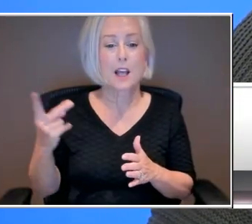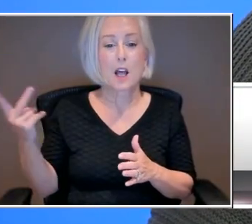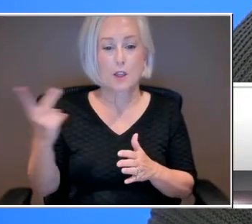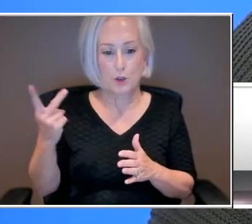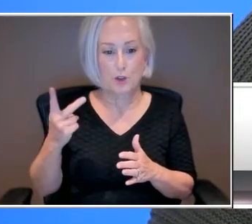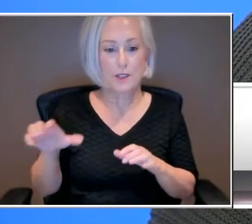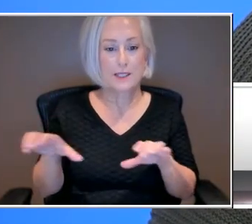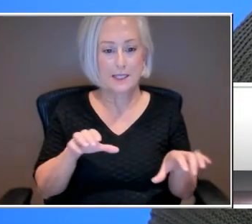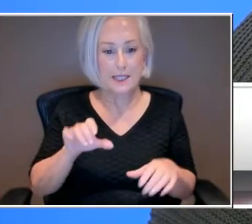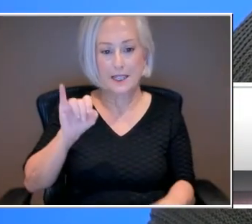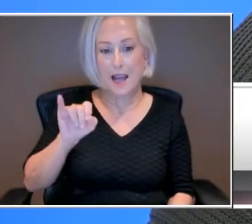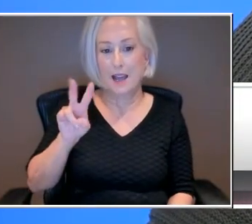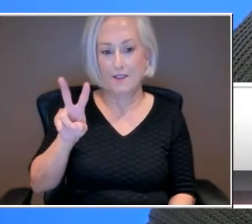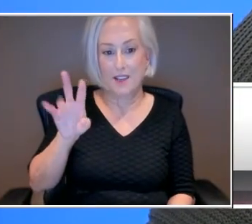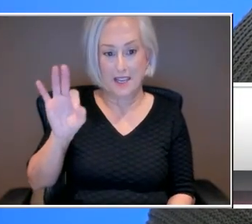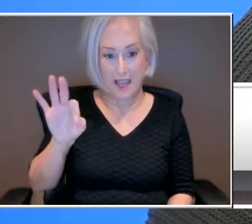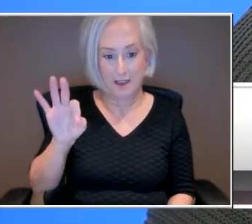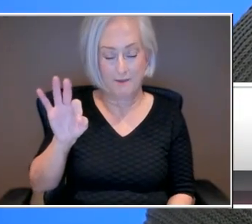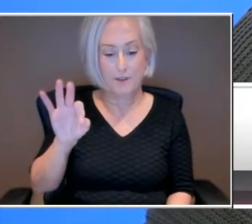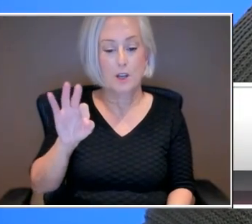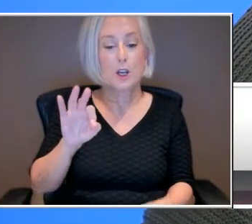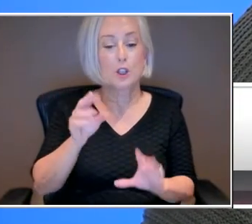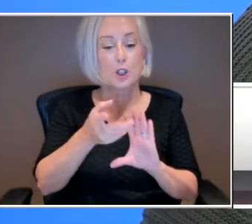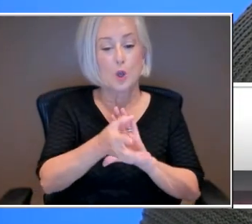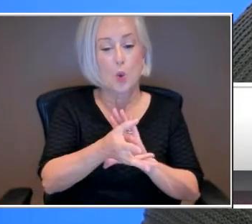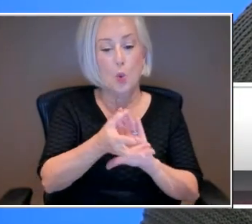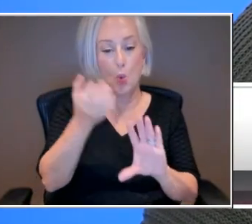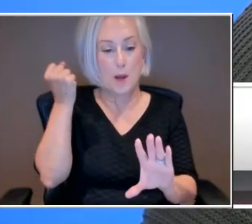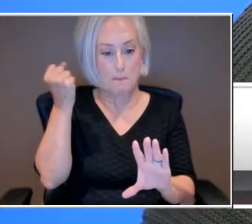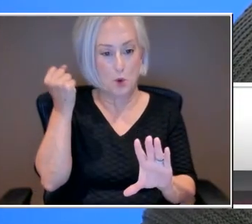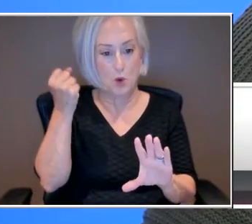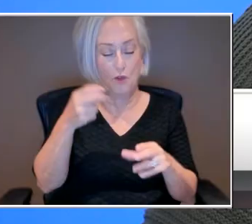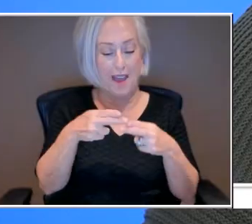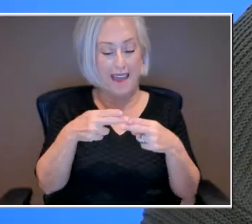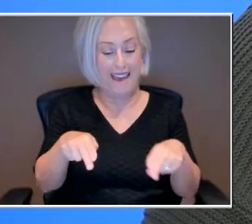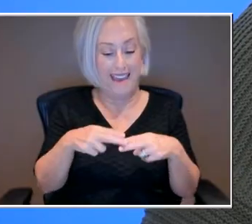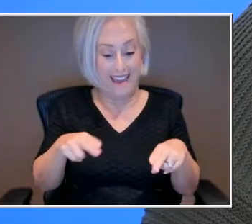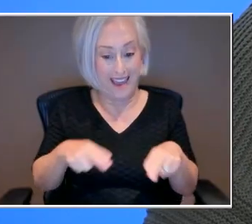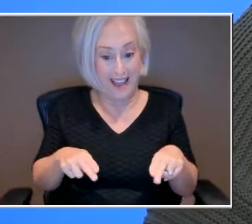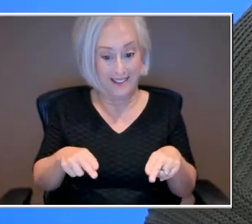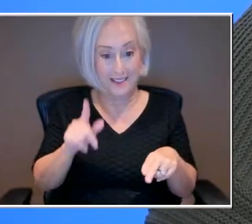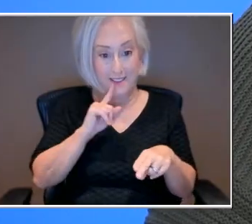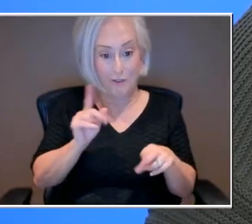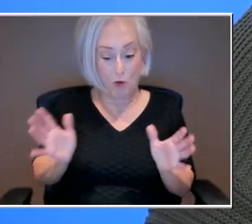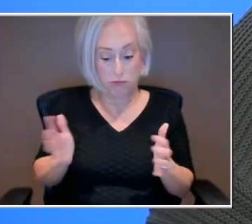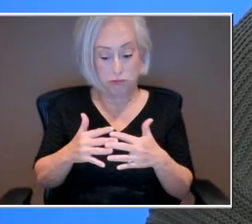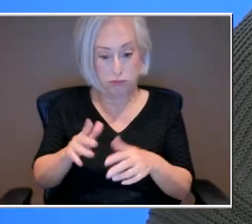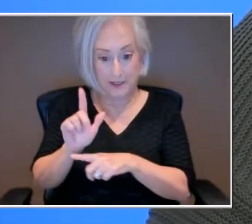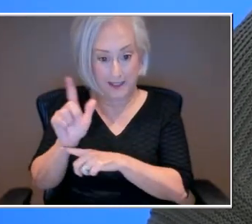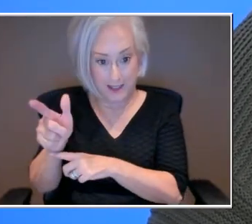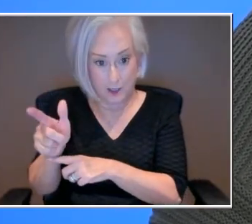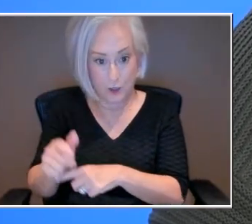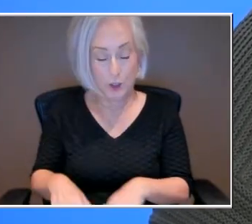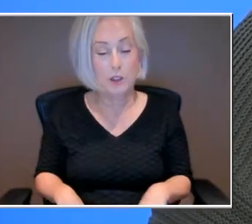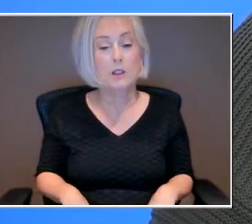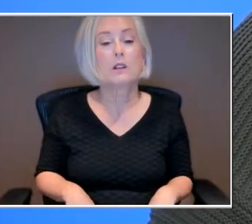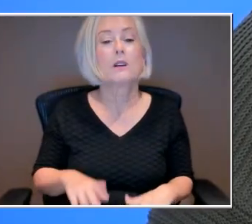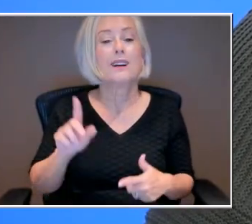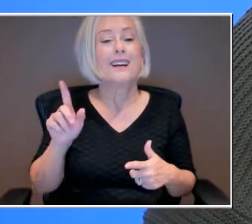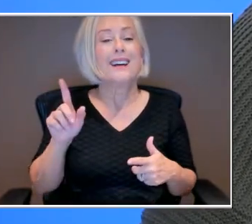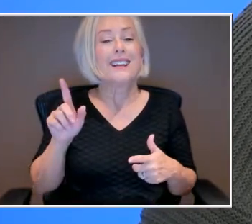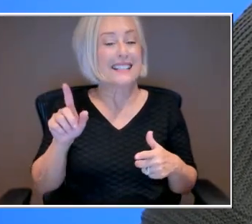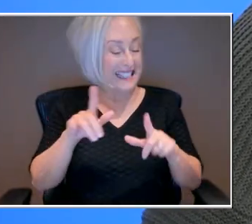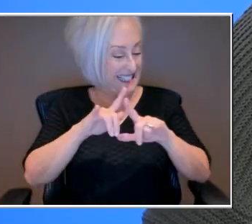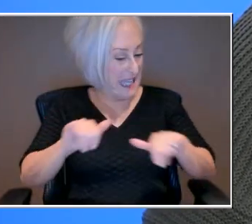egg retrievals, and then I went into my mastectomy the same day as my egg retrieval,